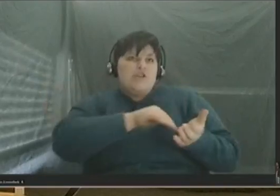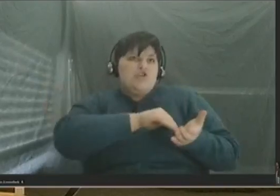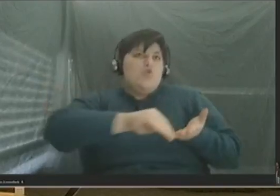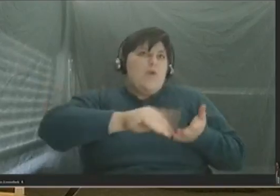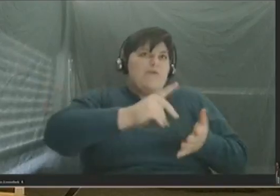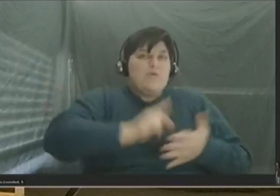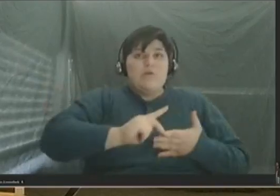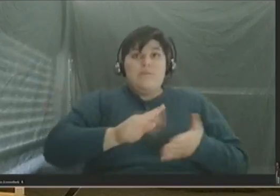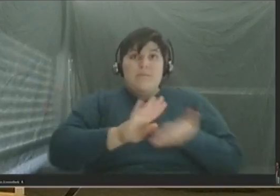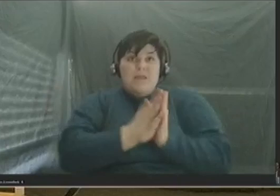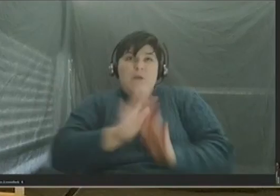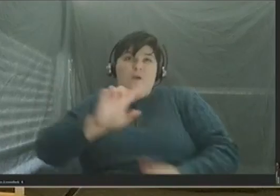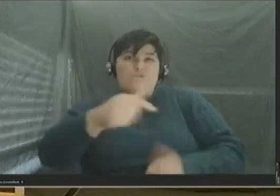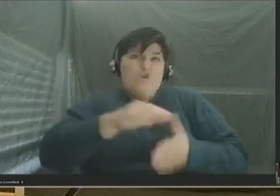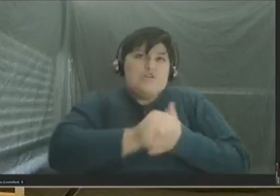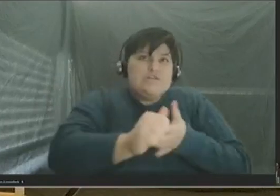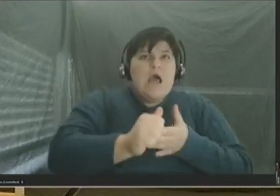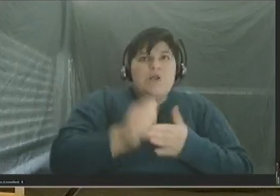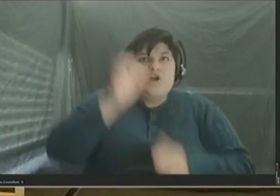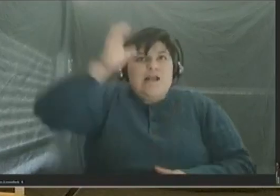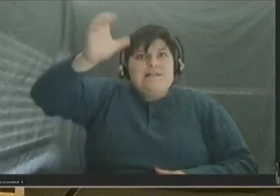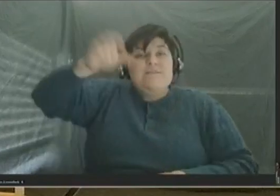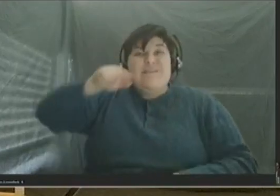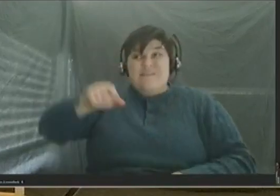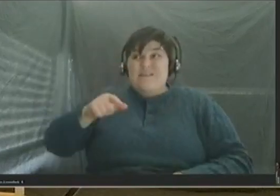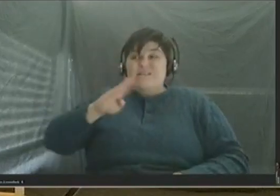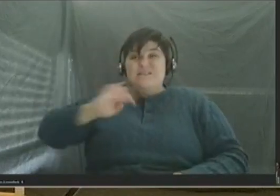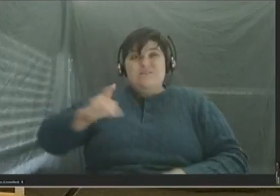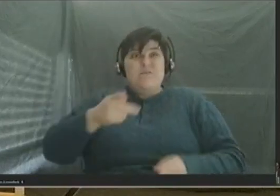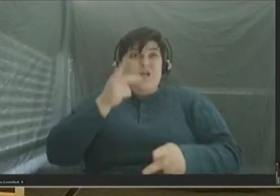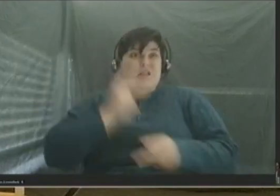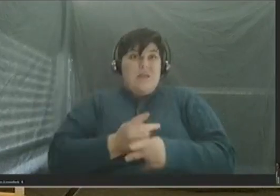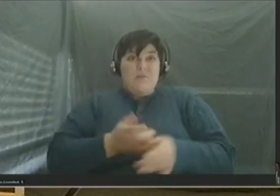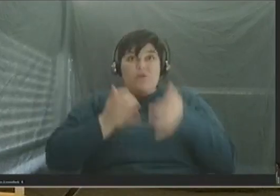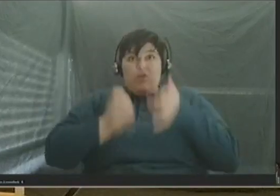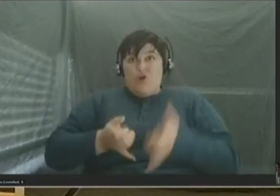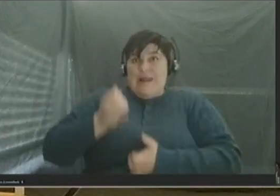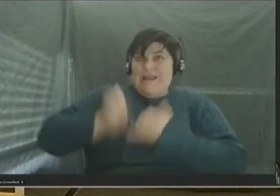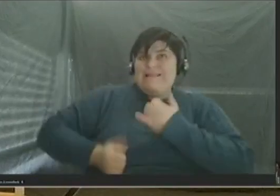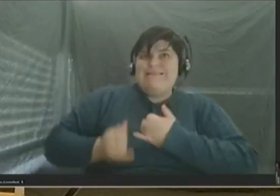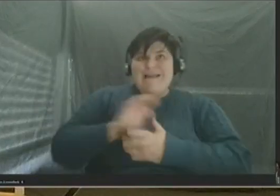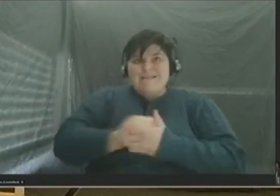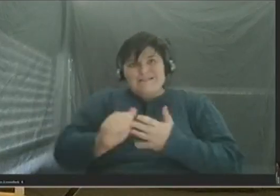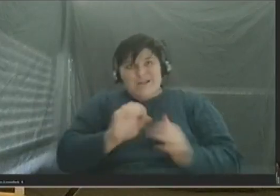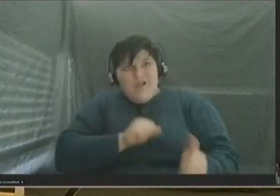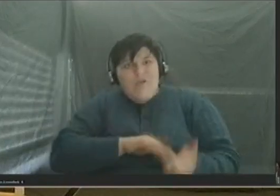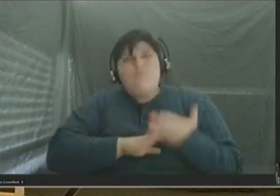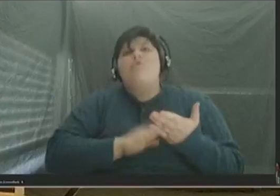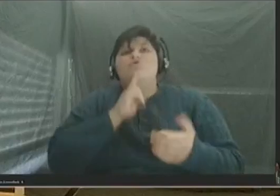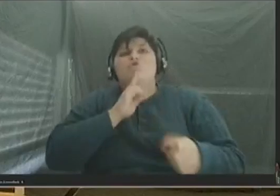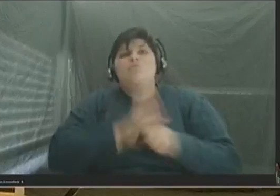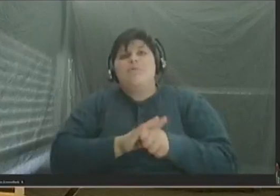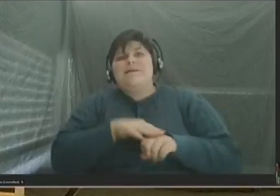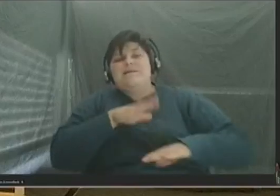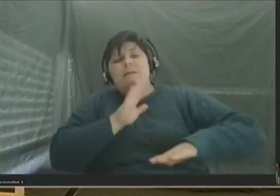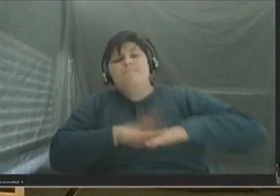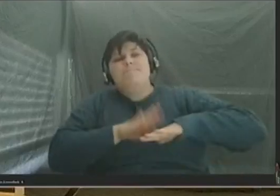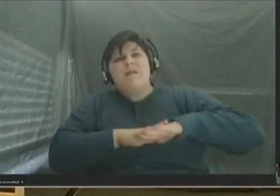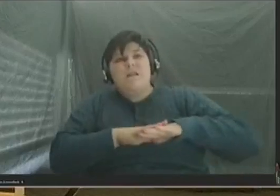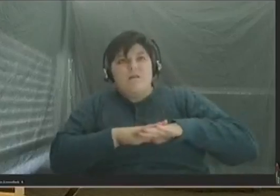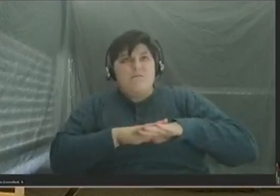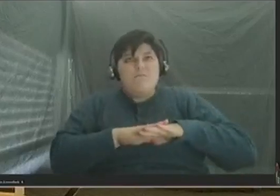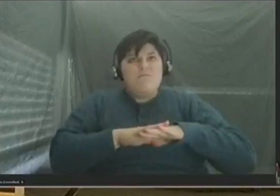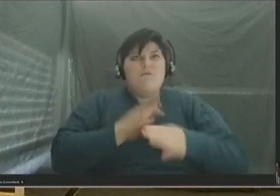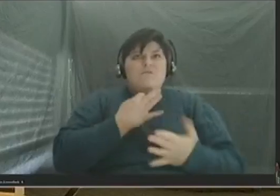concept. This bill maintained the existing last dollar approach to ensure a minimal impact on